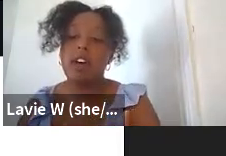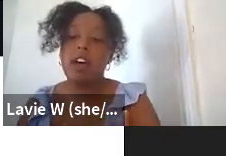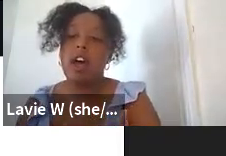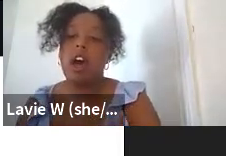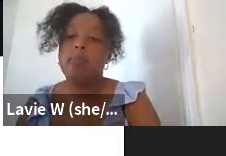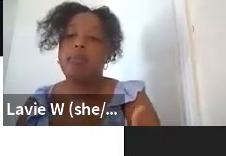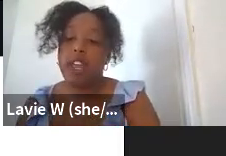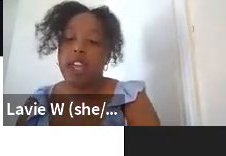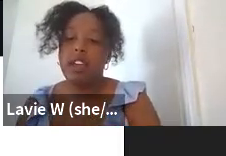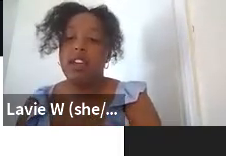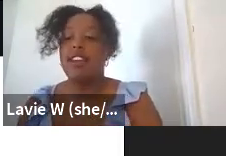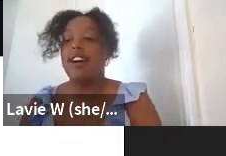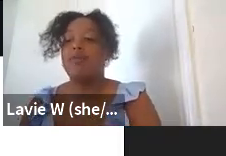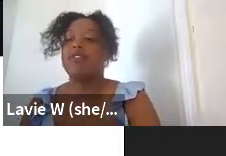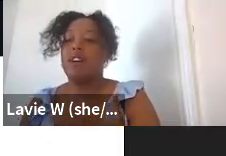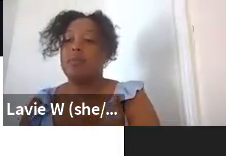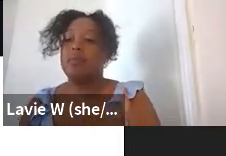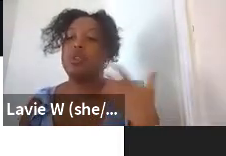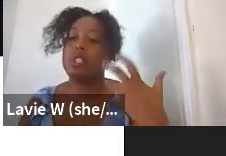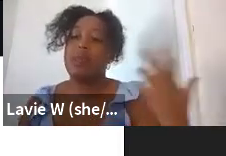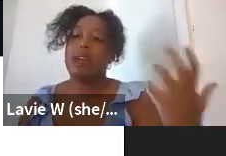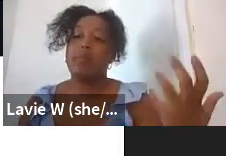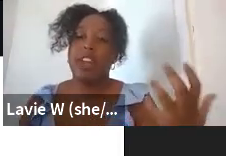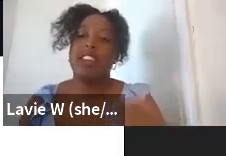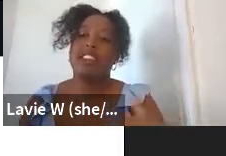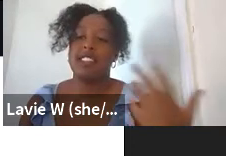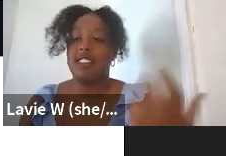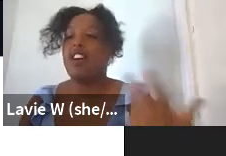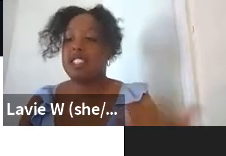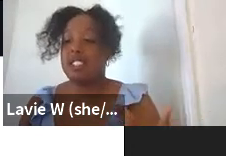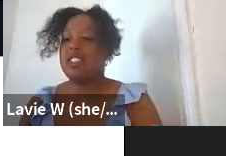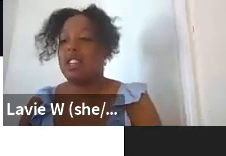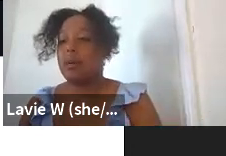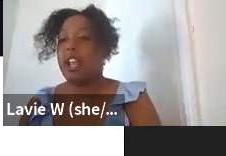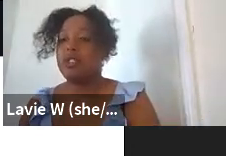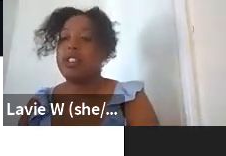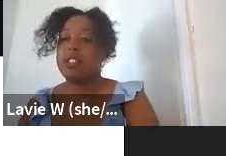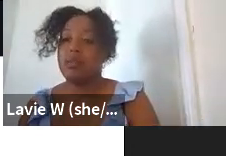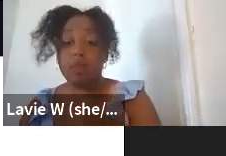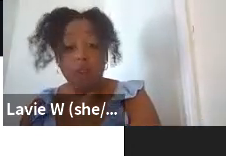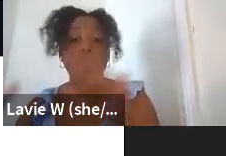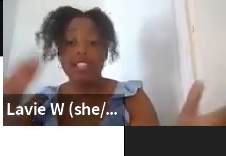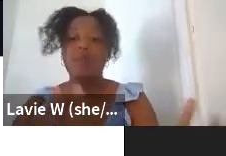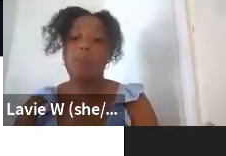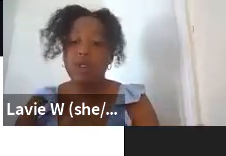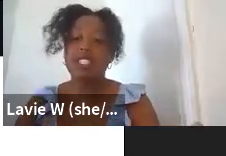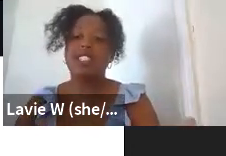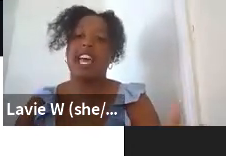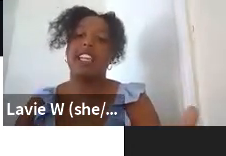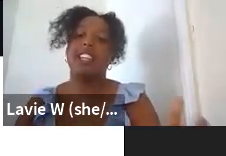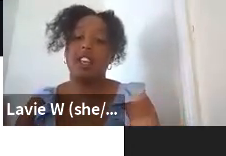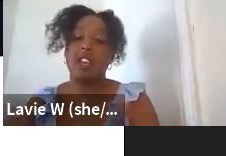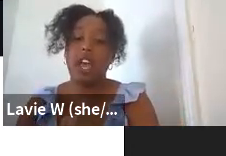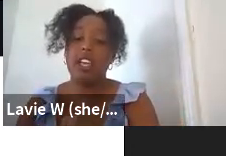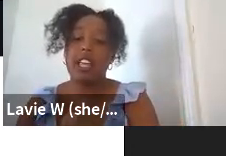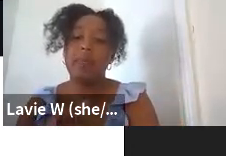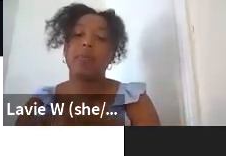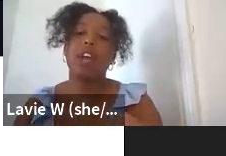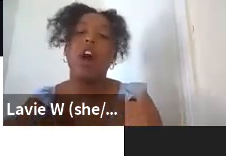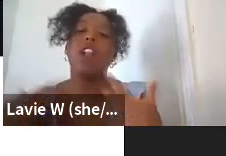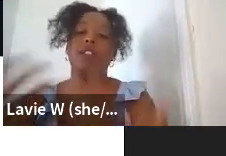of a break from using my brain to constantly think about anti-racism. Though it is important and